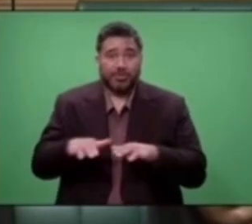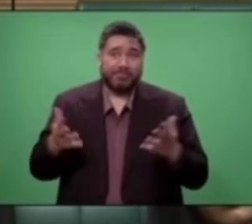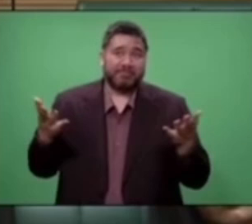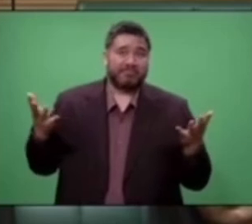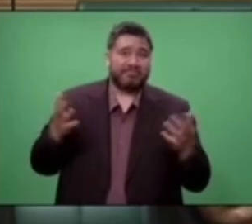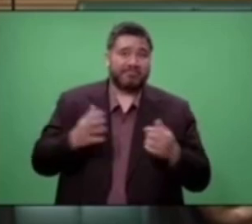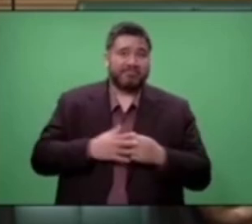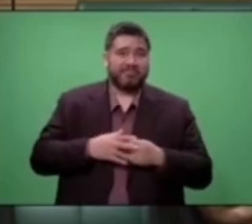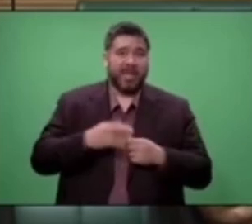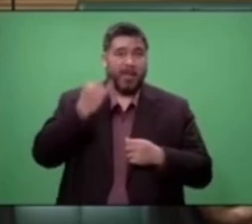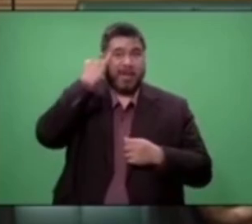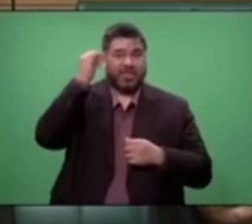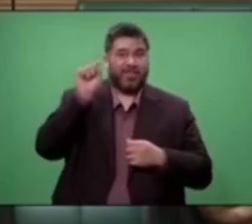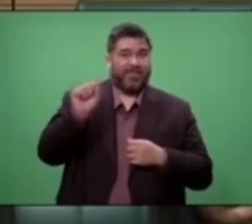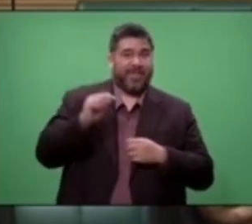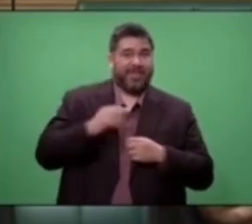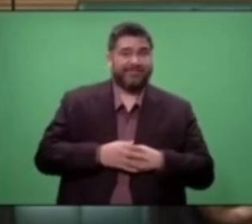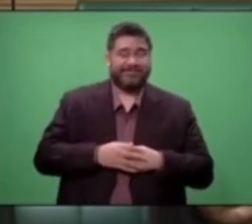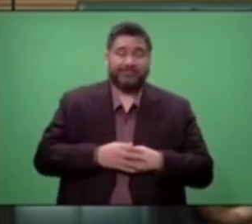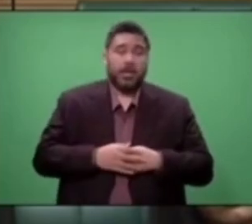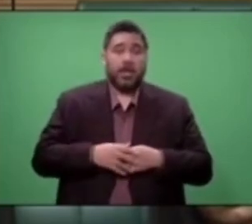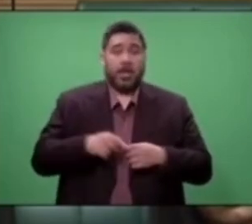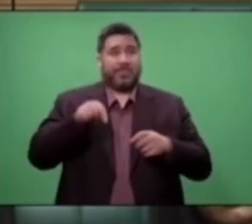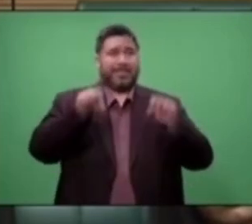this institution now.